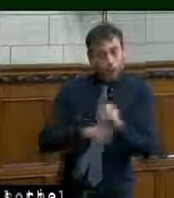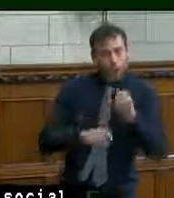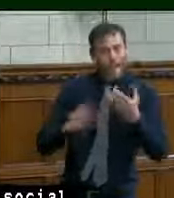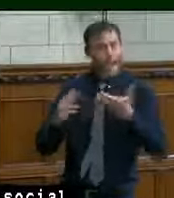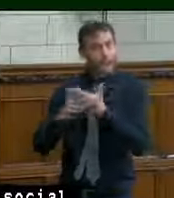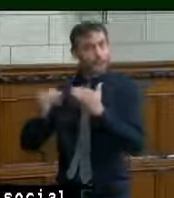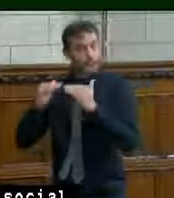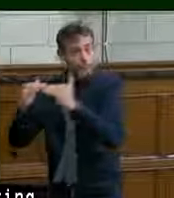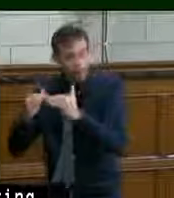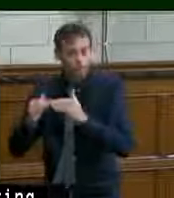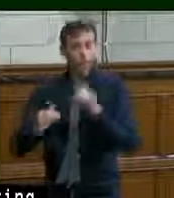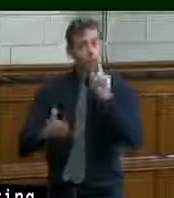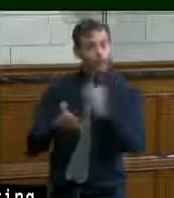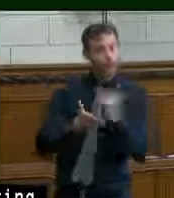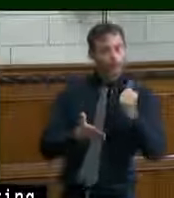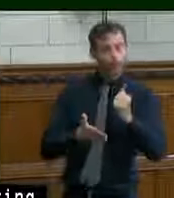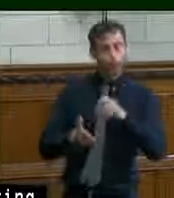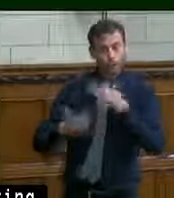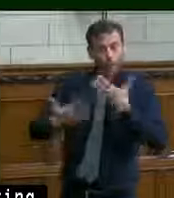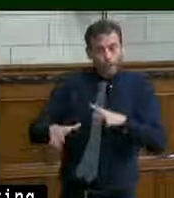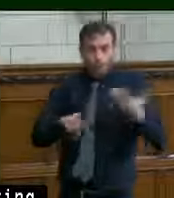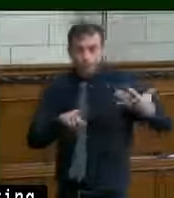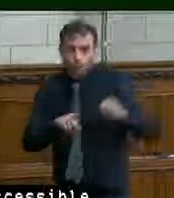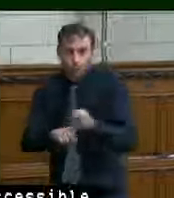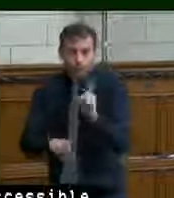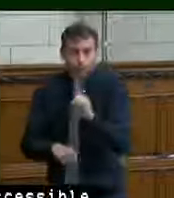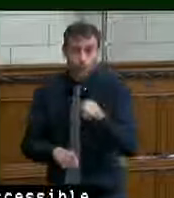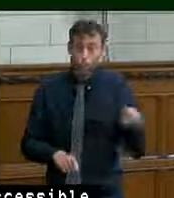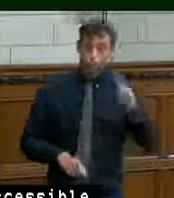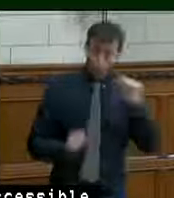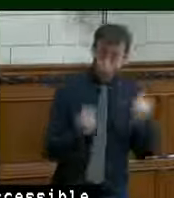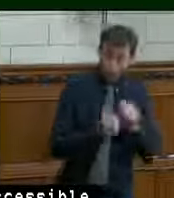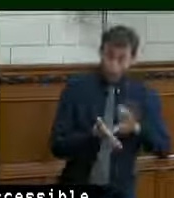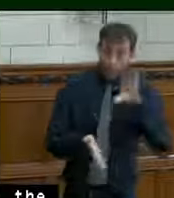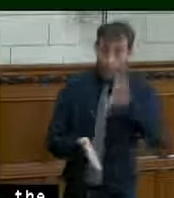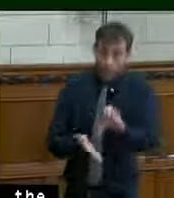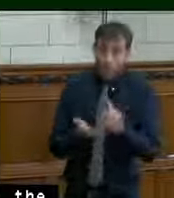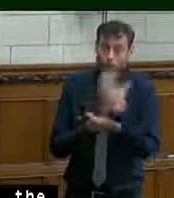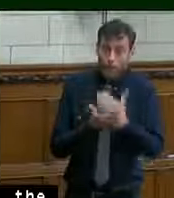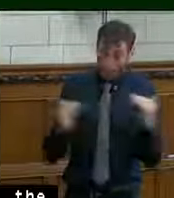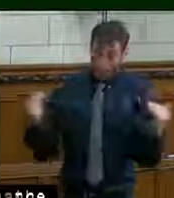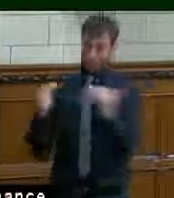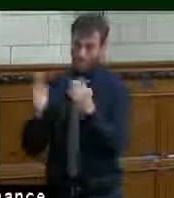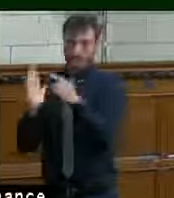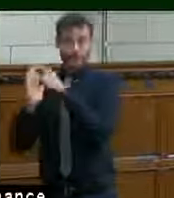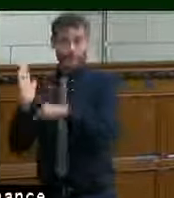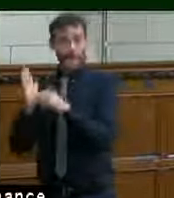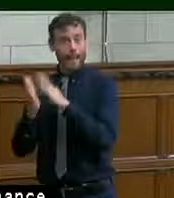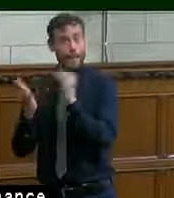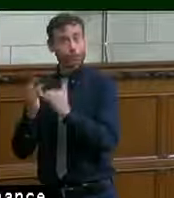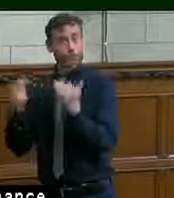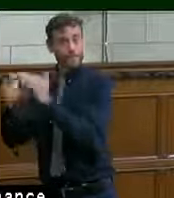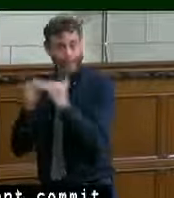publish performance results? Will the Department commit to providing funding to help the standards requirements? And finally, will the Minister